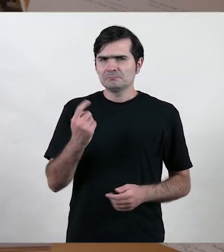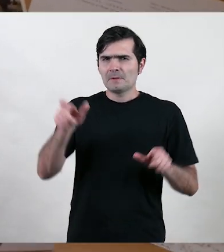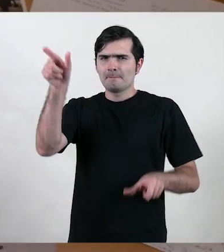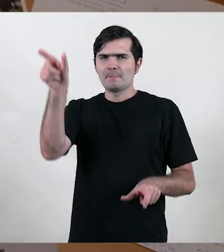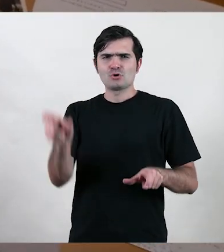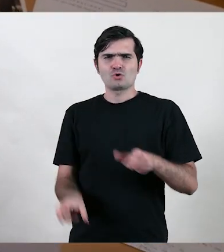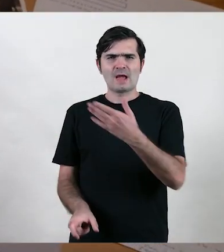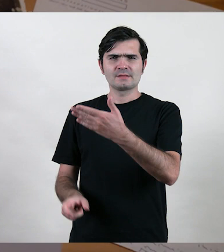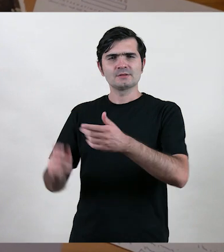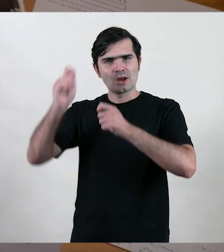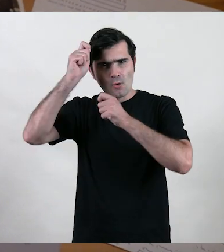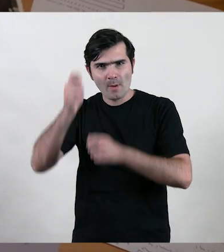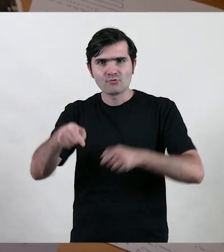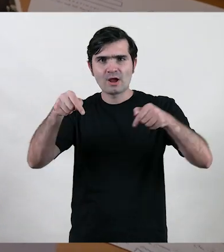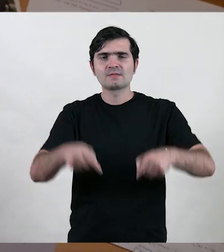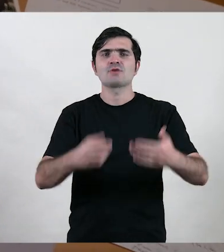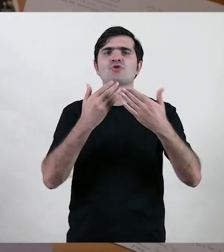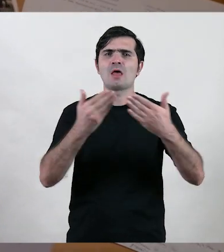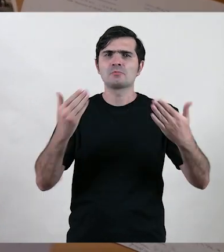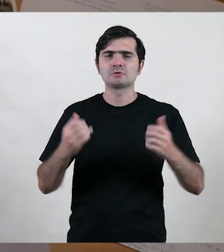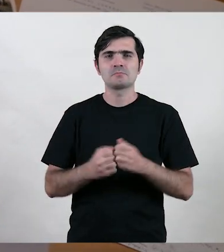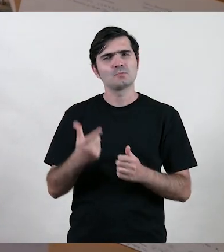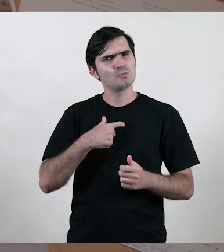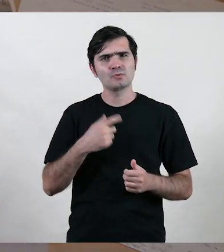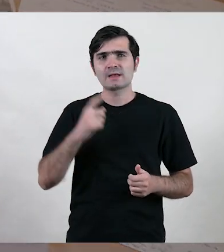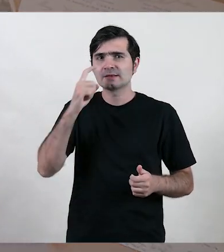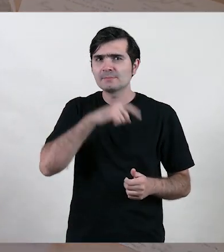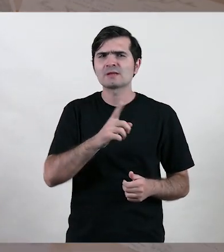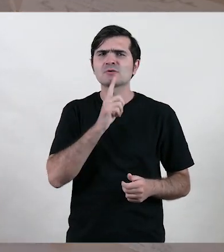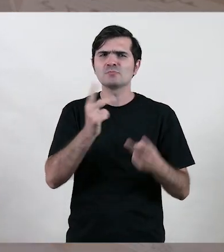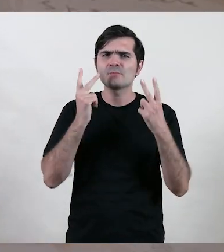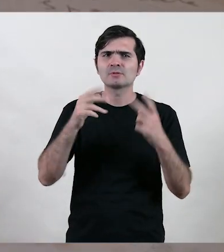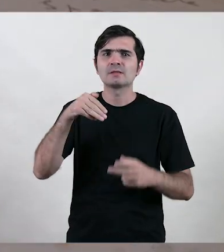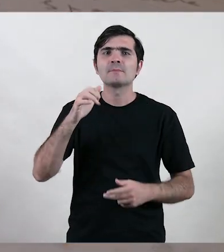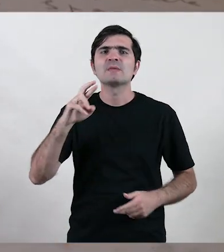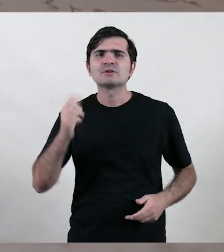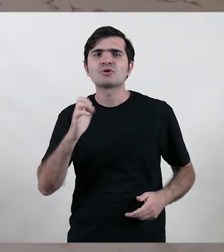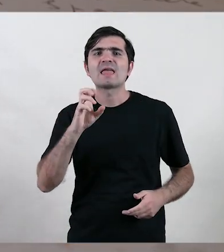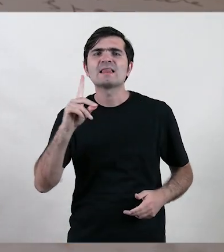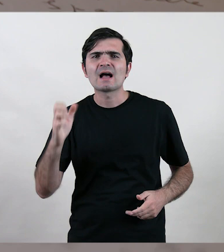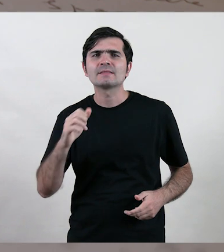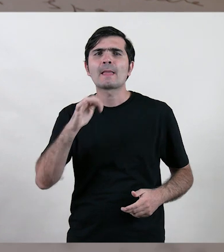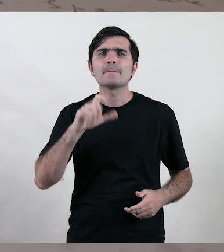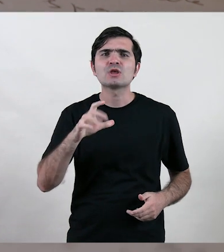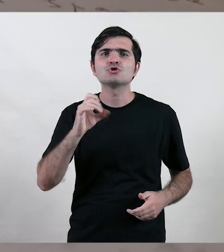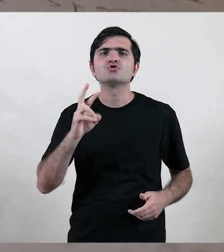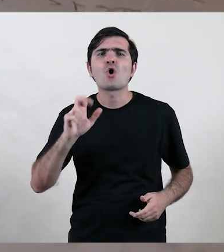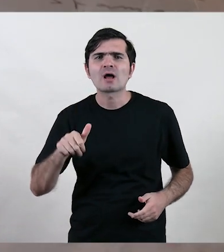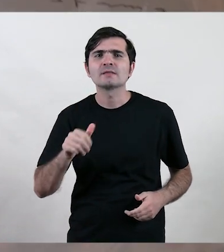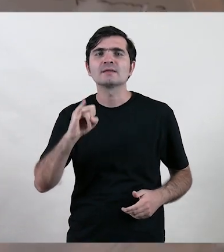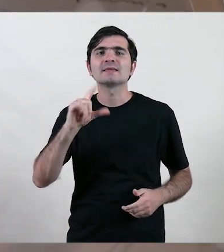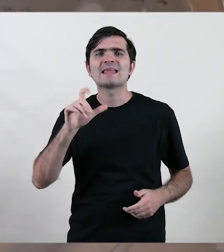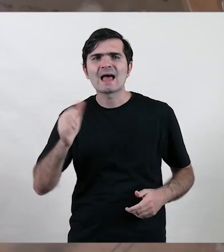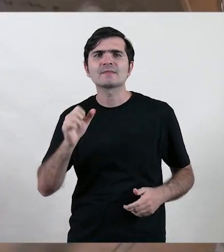Among the personalities honored by our museum, you will find names like Mircea Eliade, Emil Cioran,